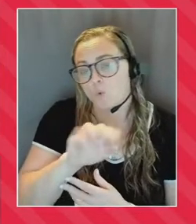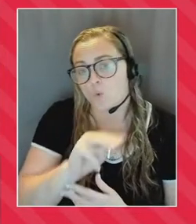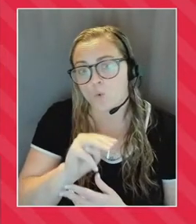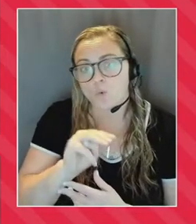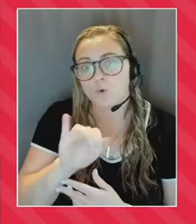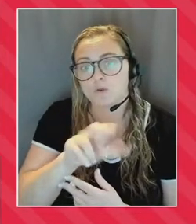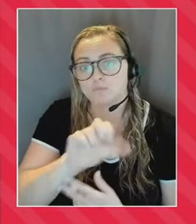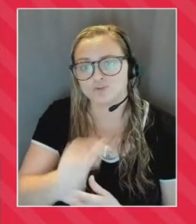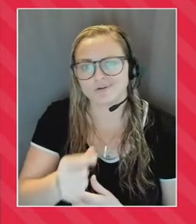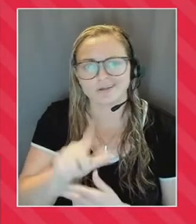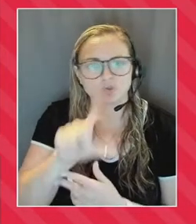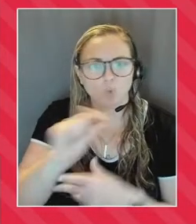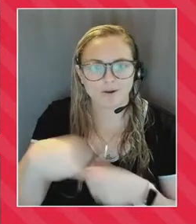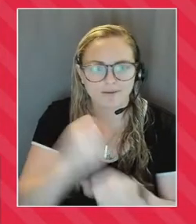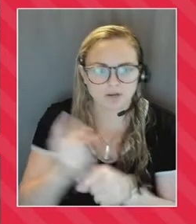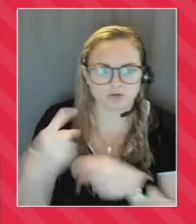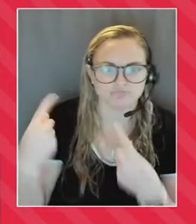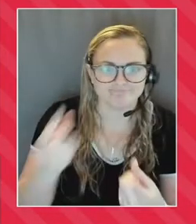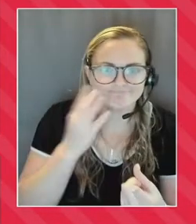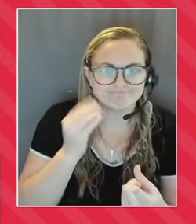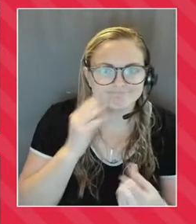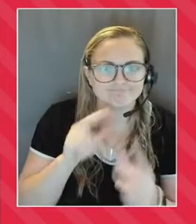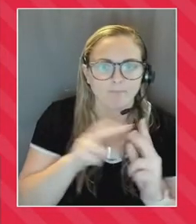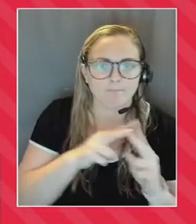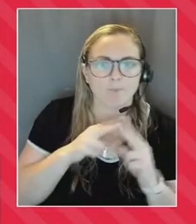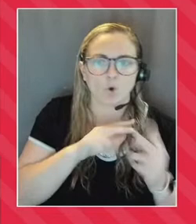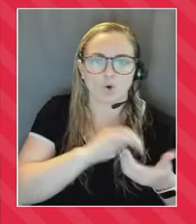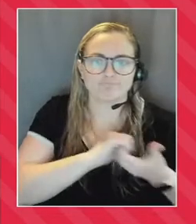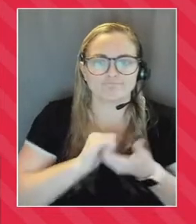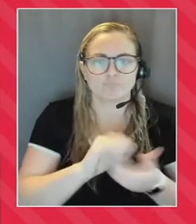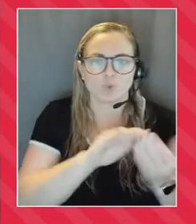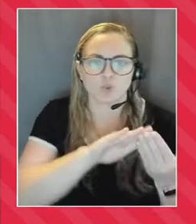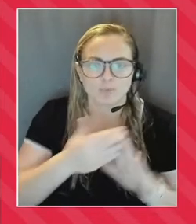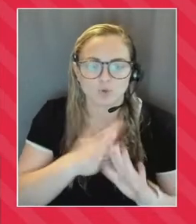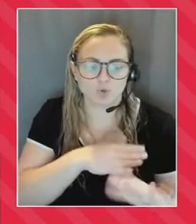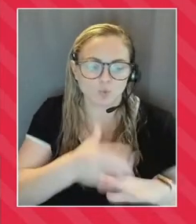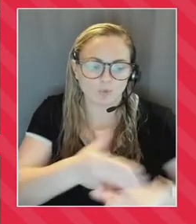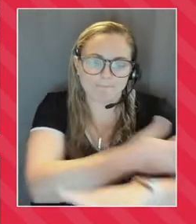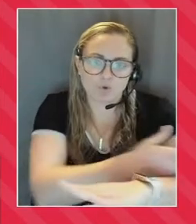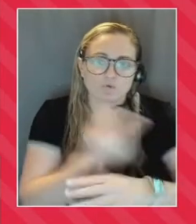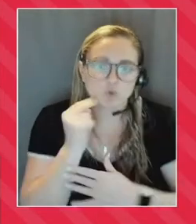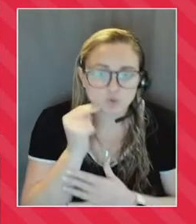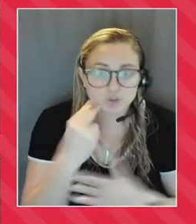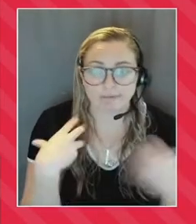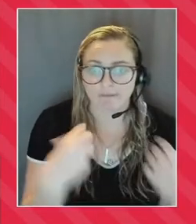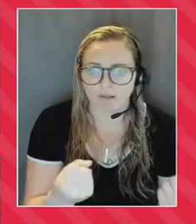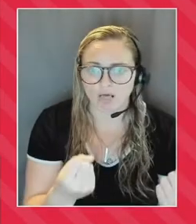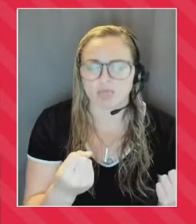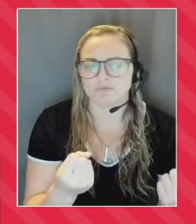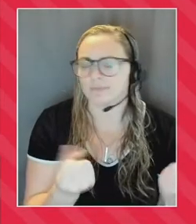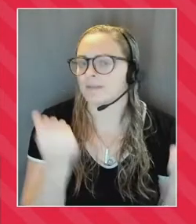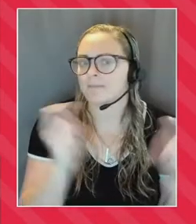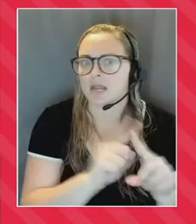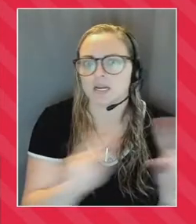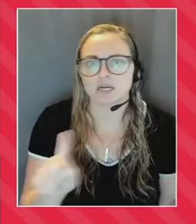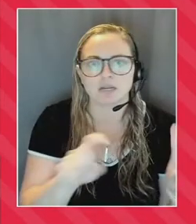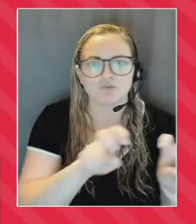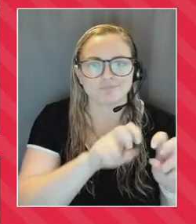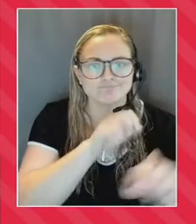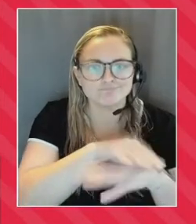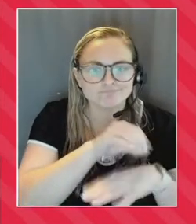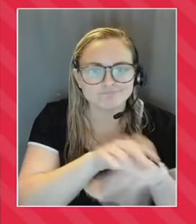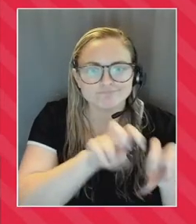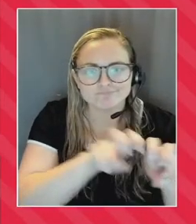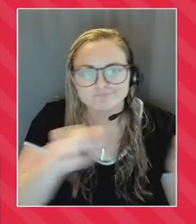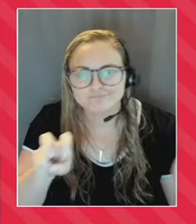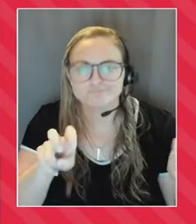of experience partnering with communities to improve nutrition and health, and she has served on numerous advisory committees and boards,